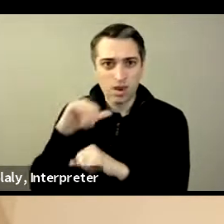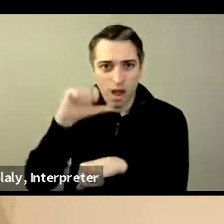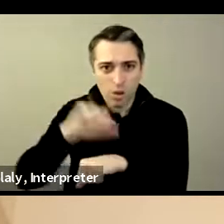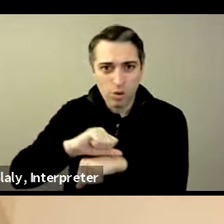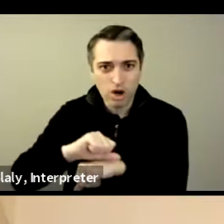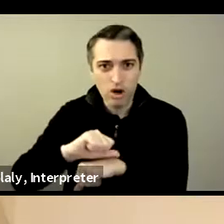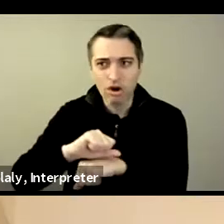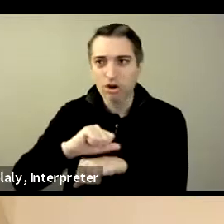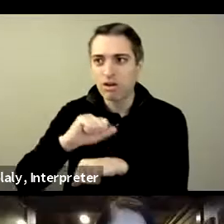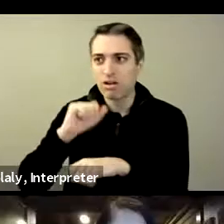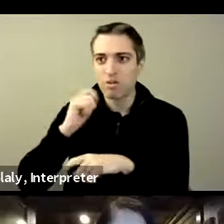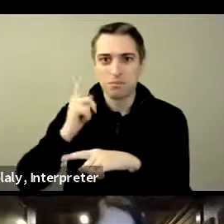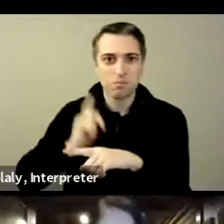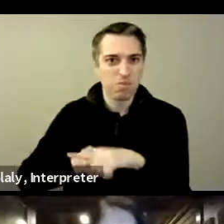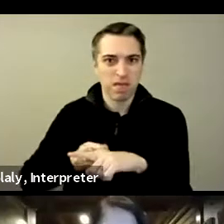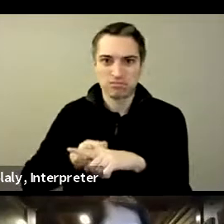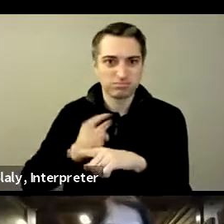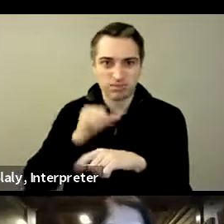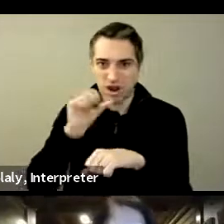the workforce.